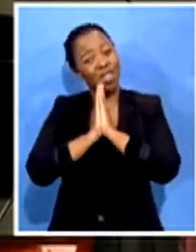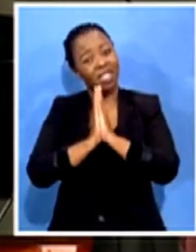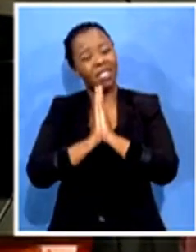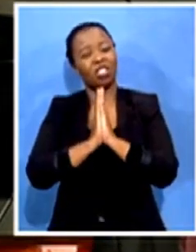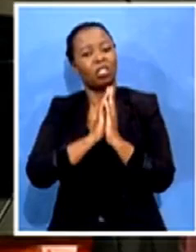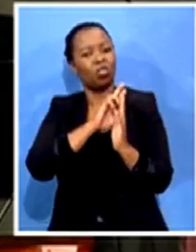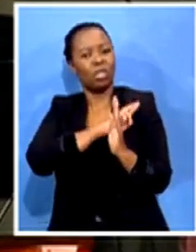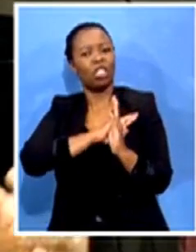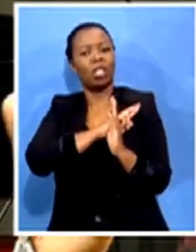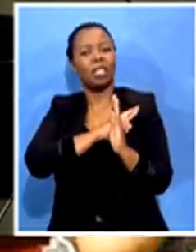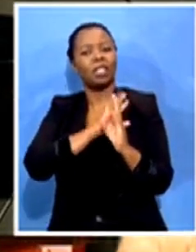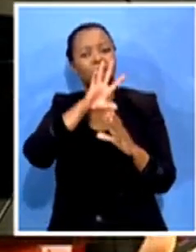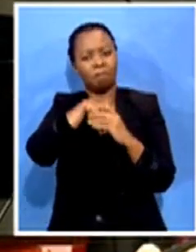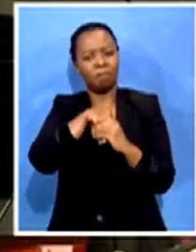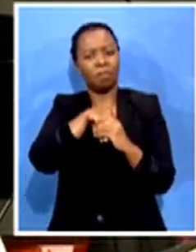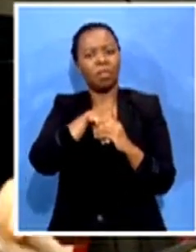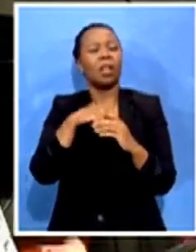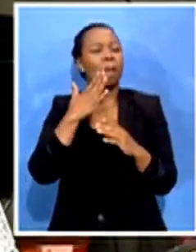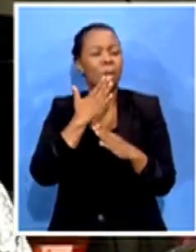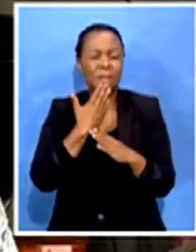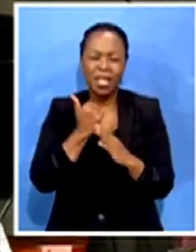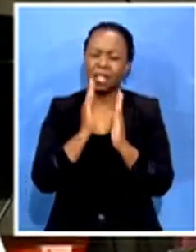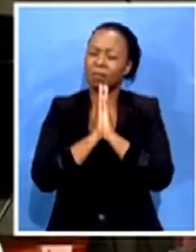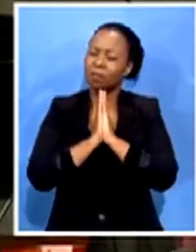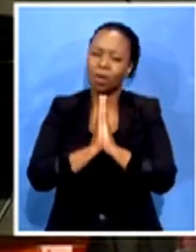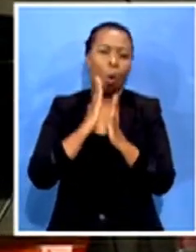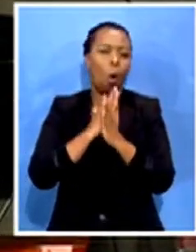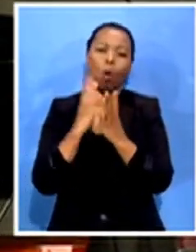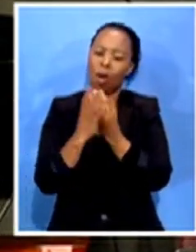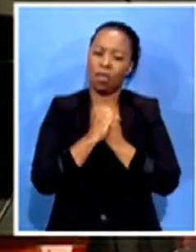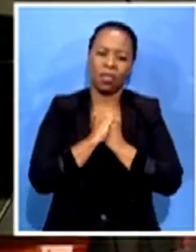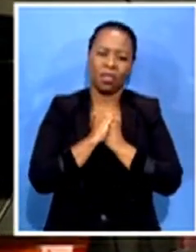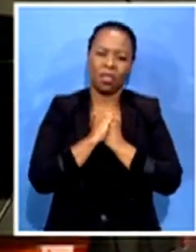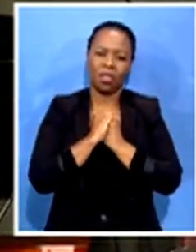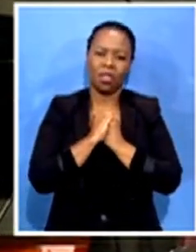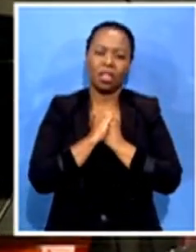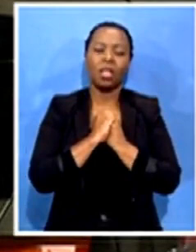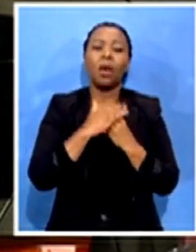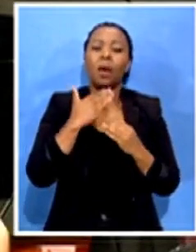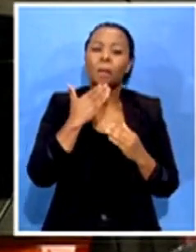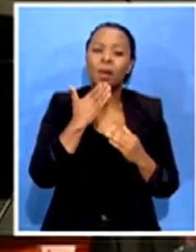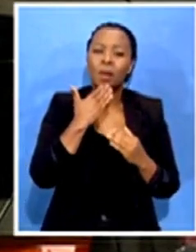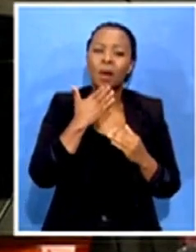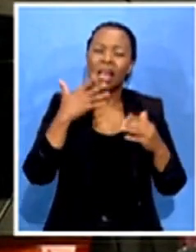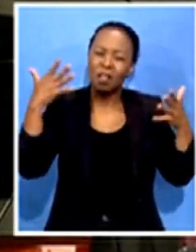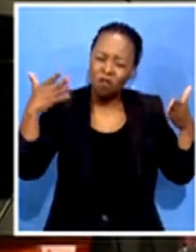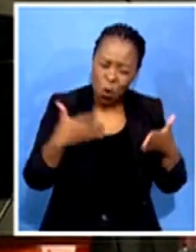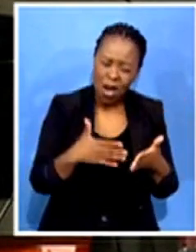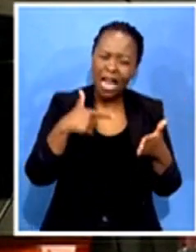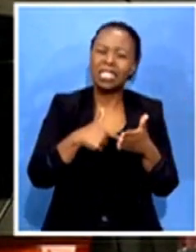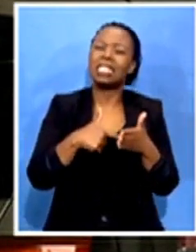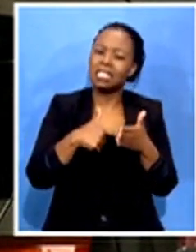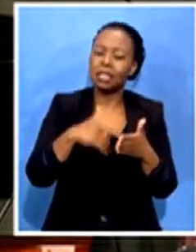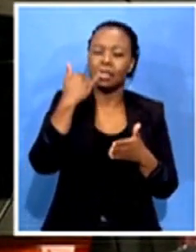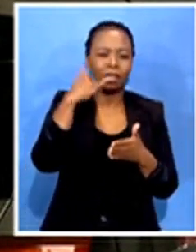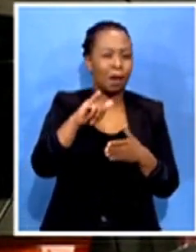with us. Let us, those who are, funerals are still a big problem in terms of complying with